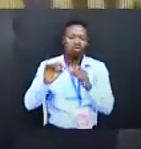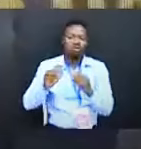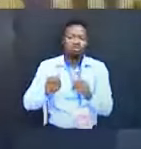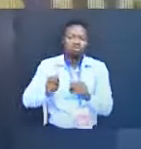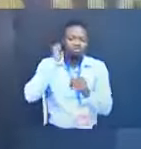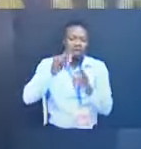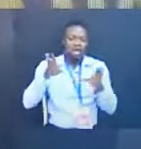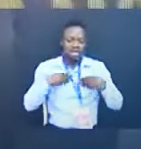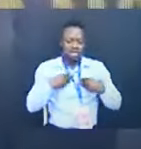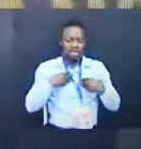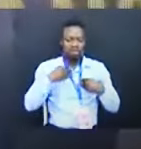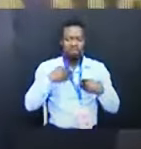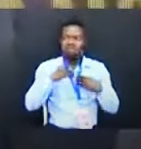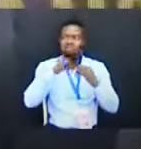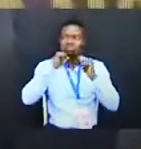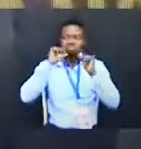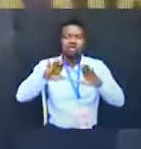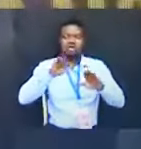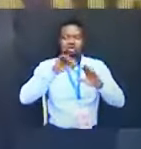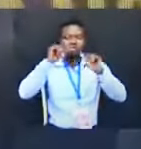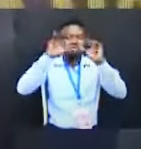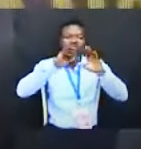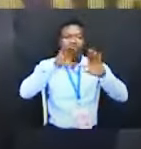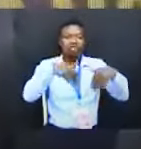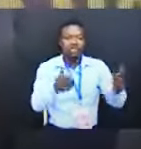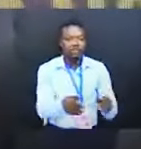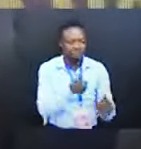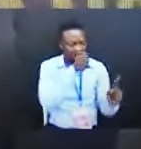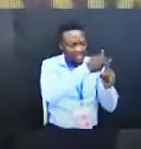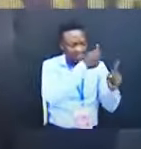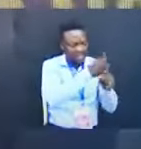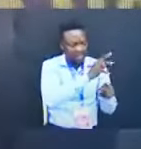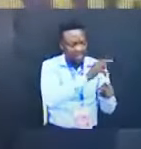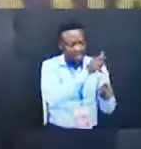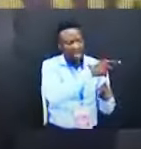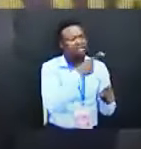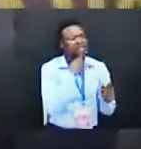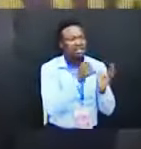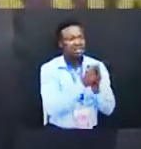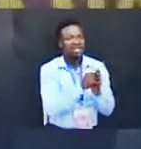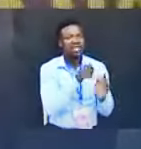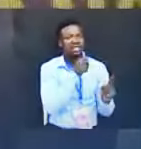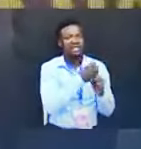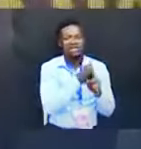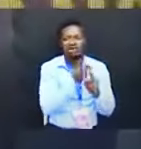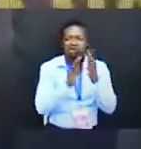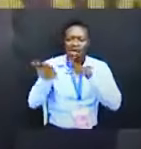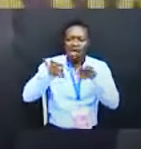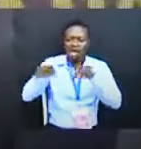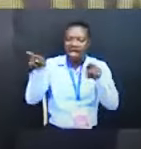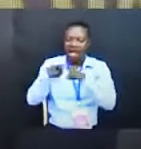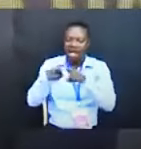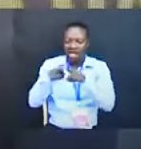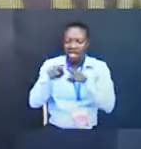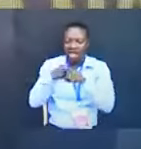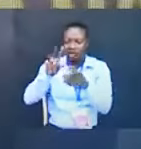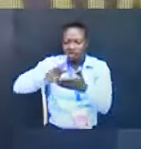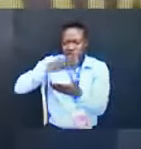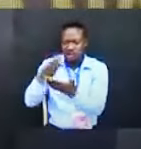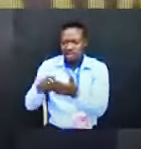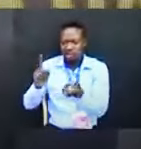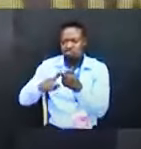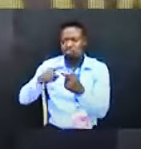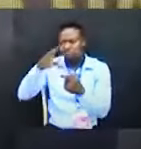that God was acting as a witness against husbands who were unfaithful to